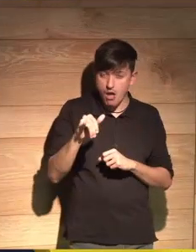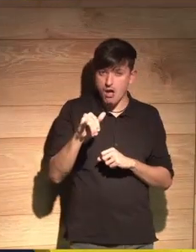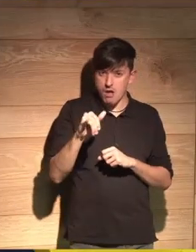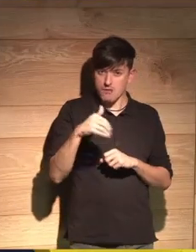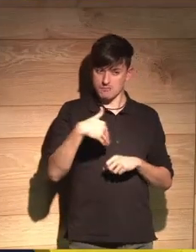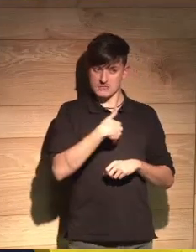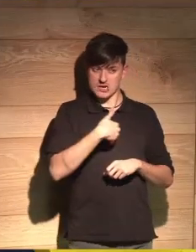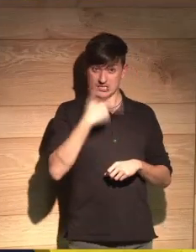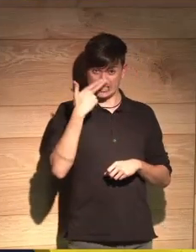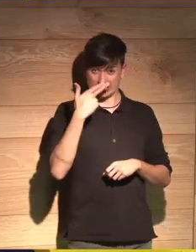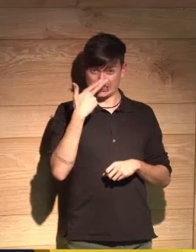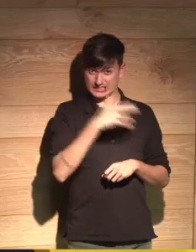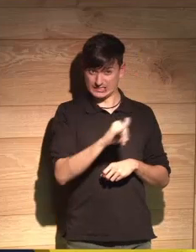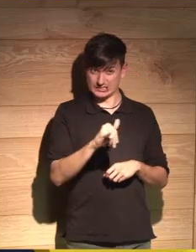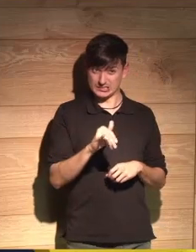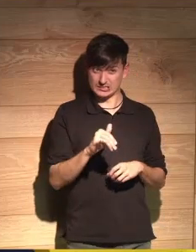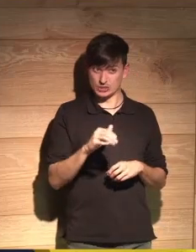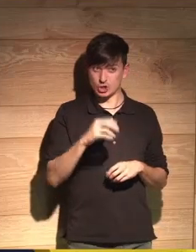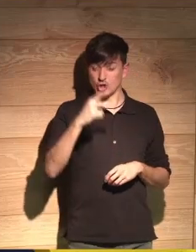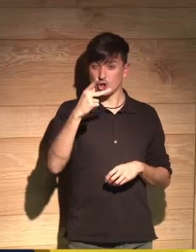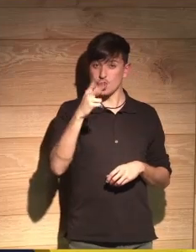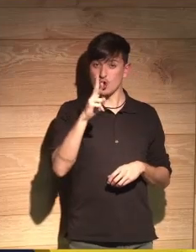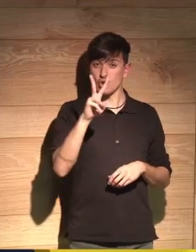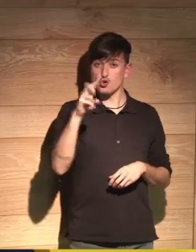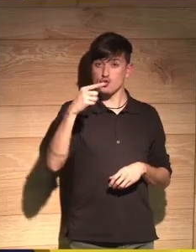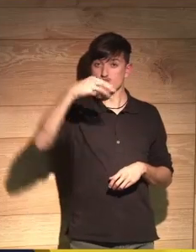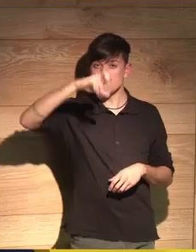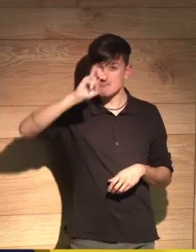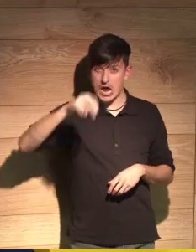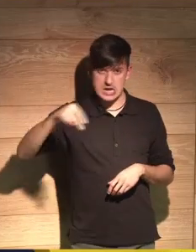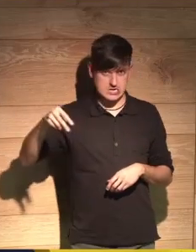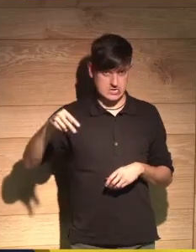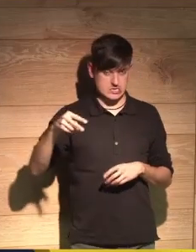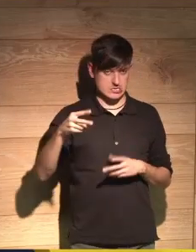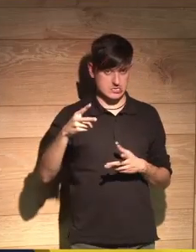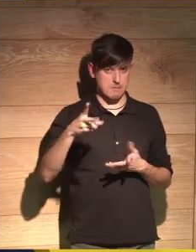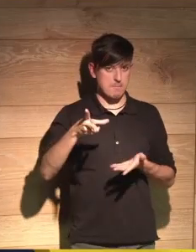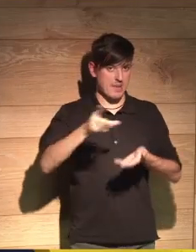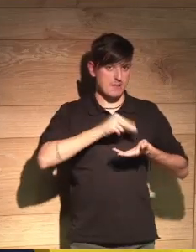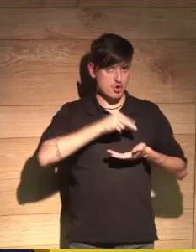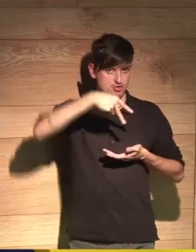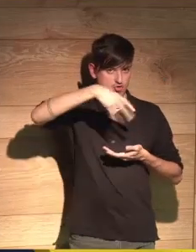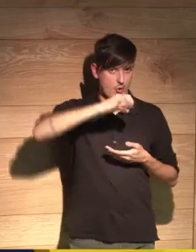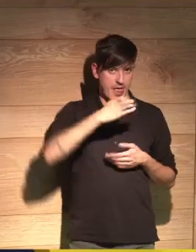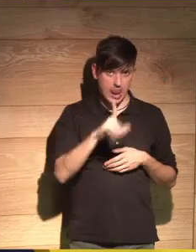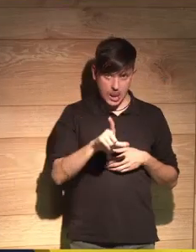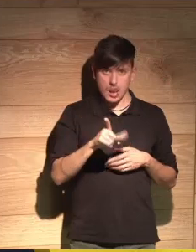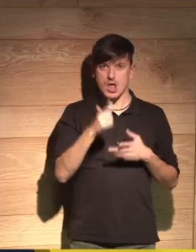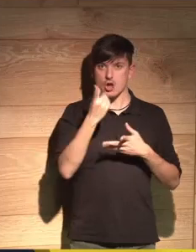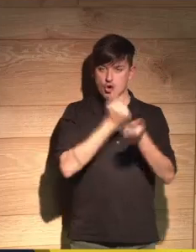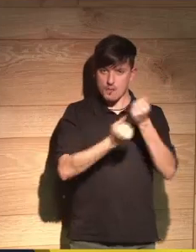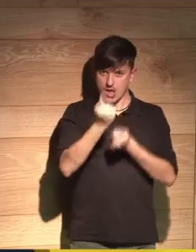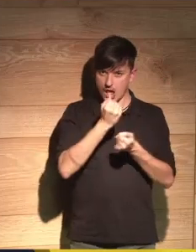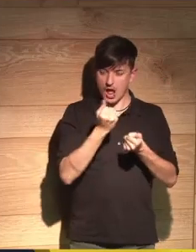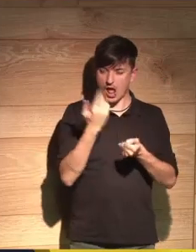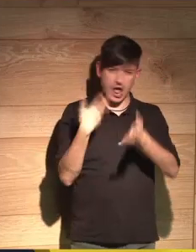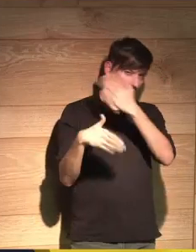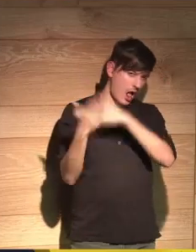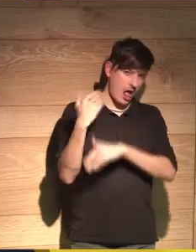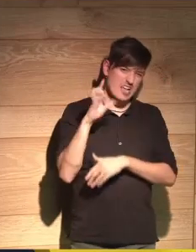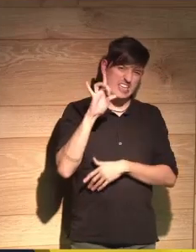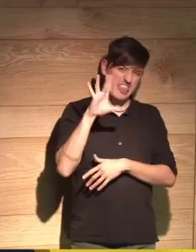here, there's an important document by Krugman, who took the Nobel